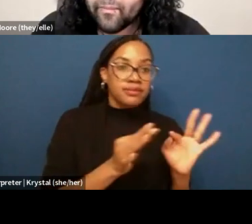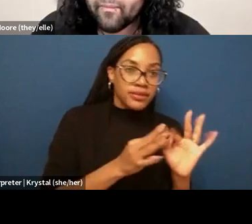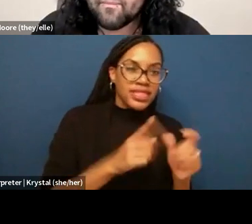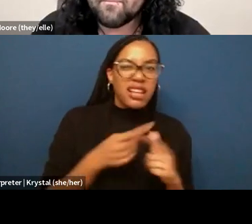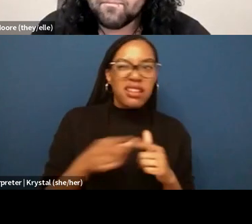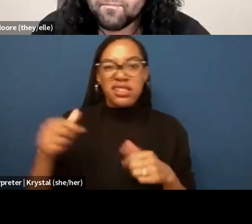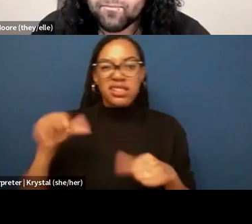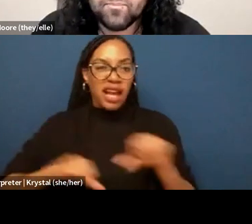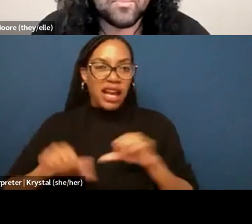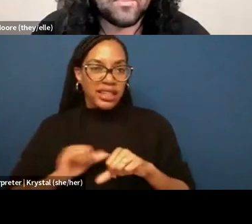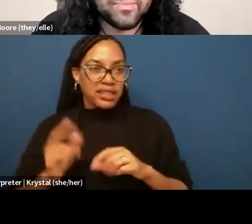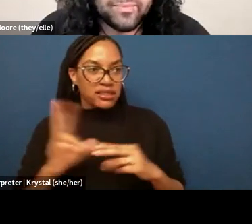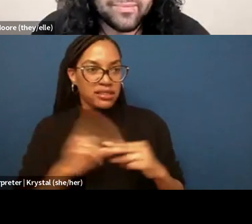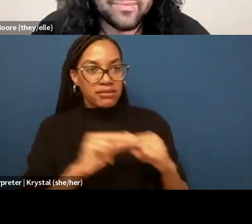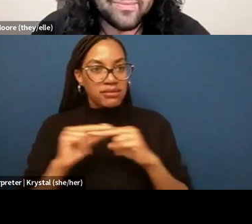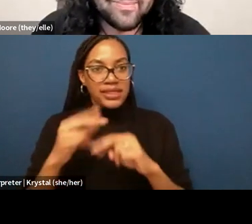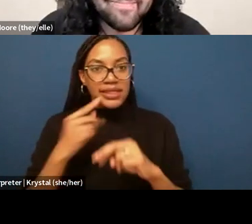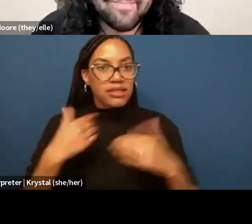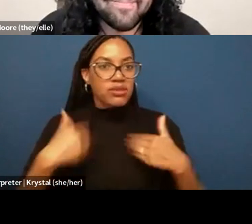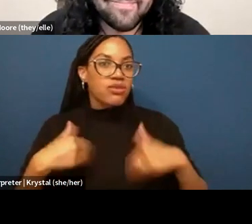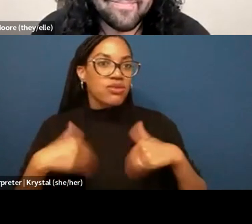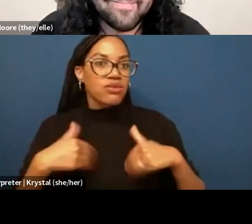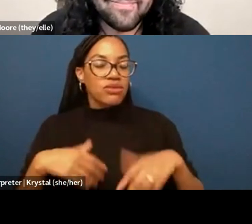system and wow, isn't it amazing to sing and hum? It really